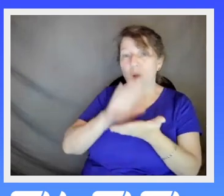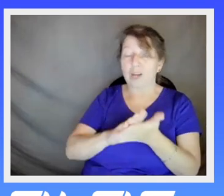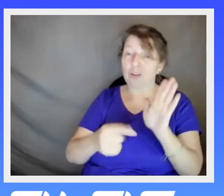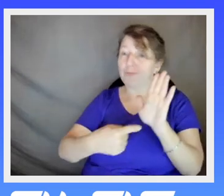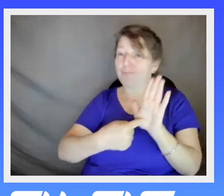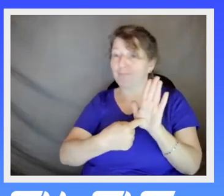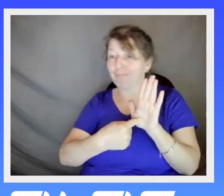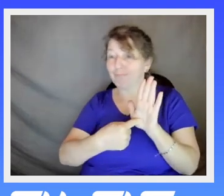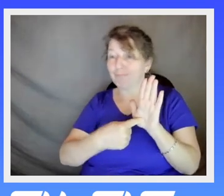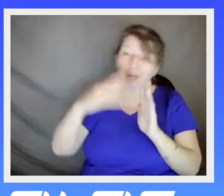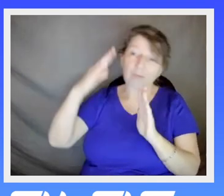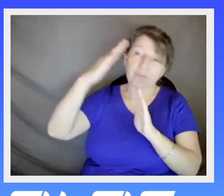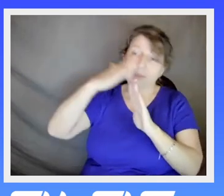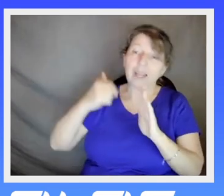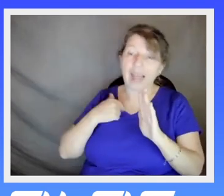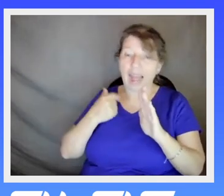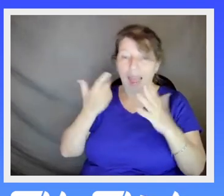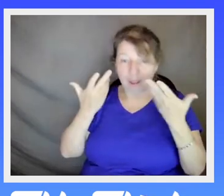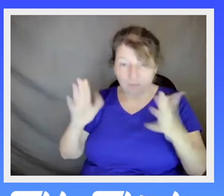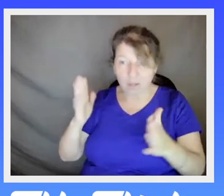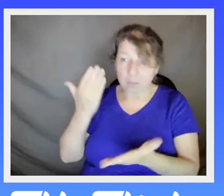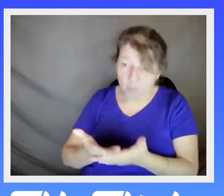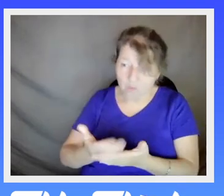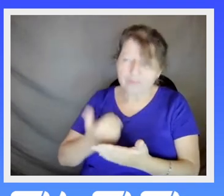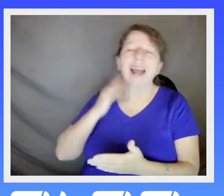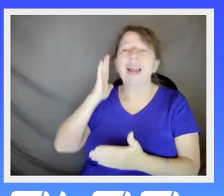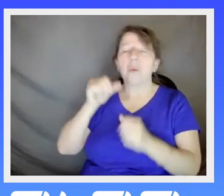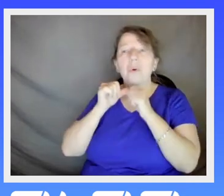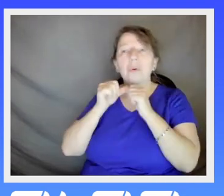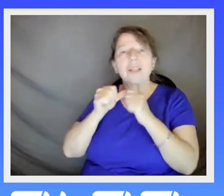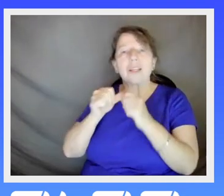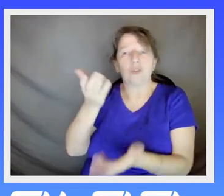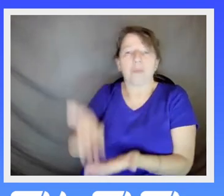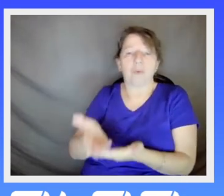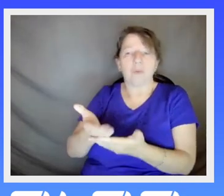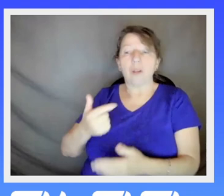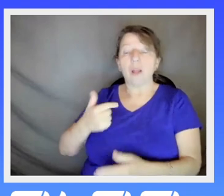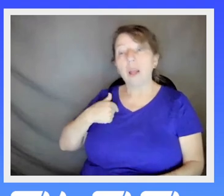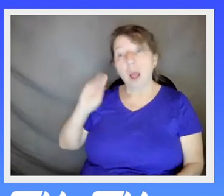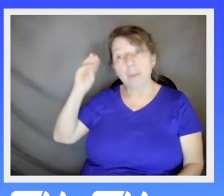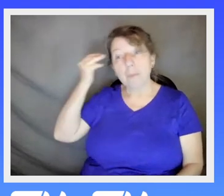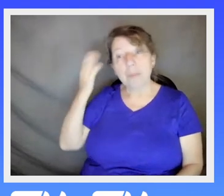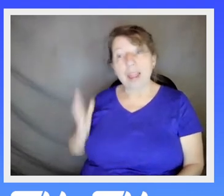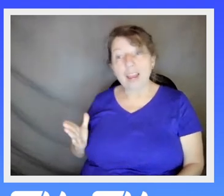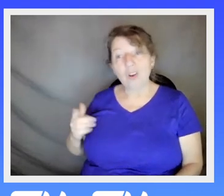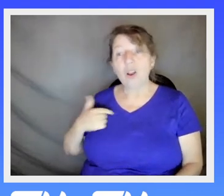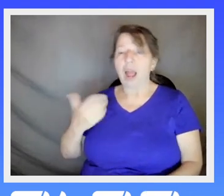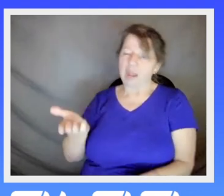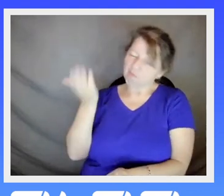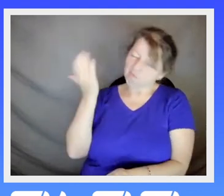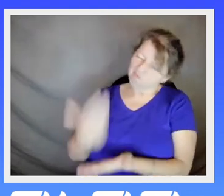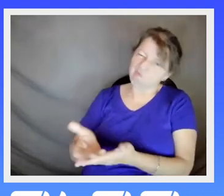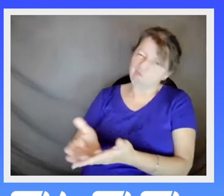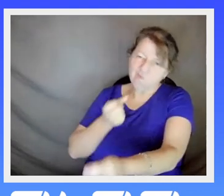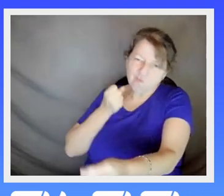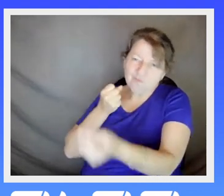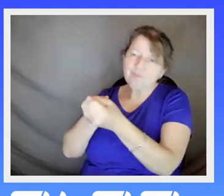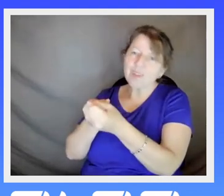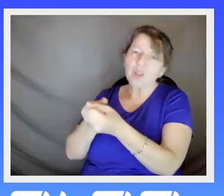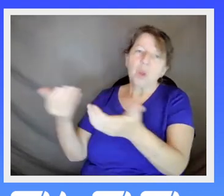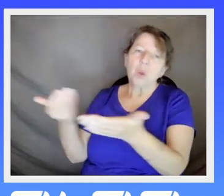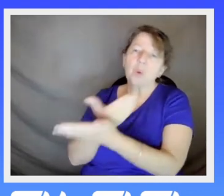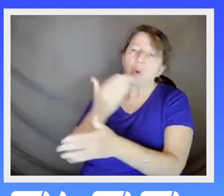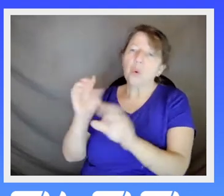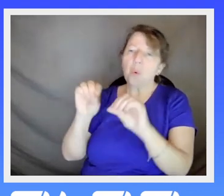and will continue to get it done. And as mayor, I'm ready to lead and fund a new organization called the Boston